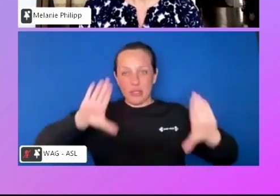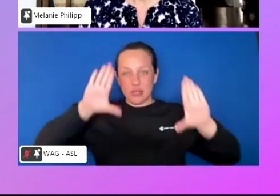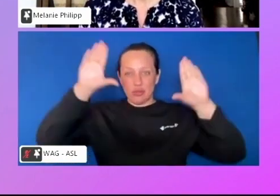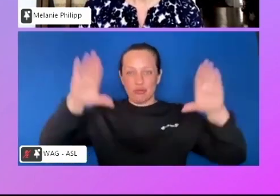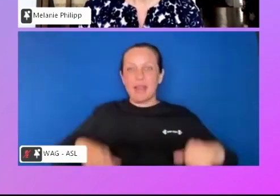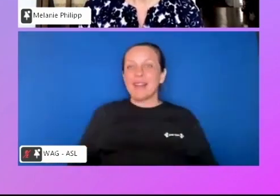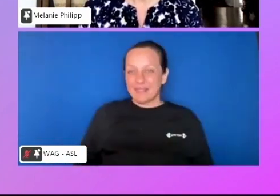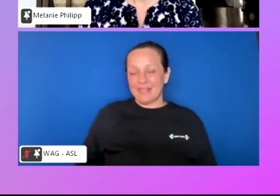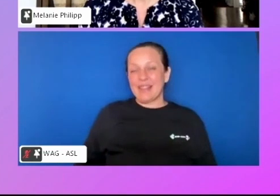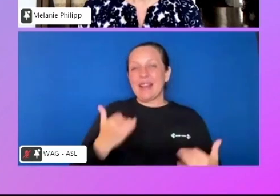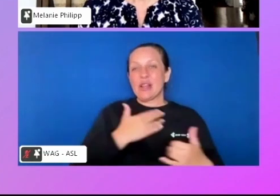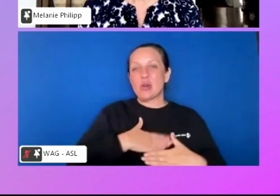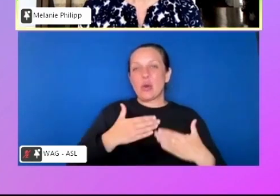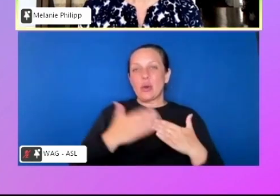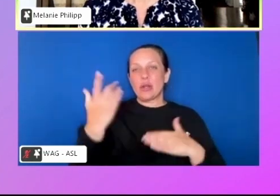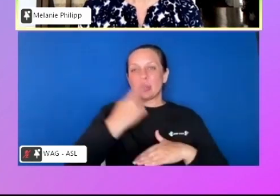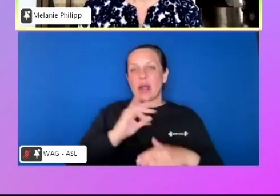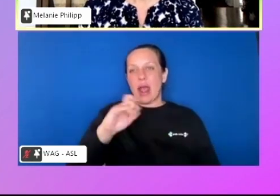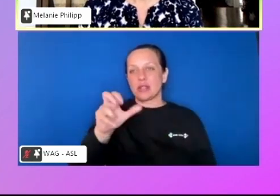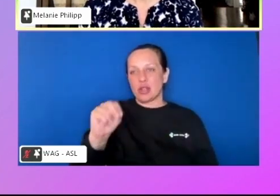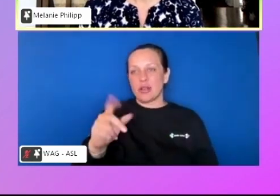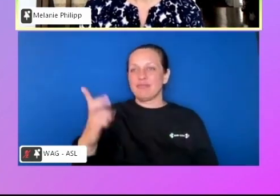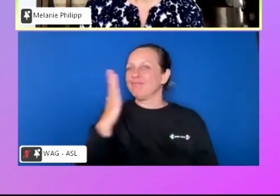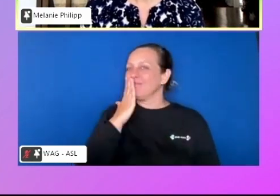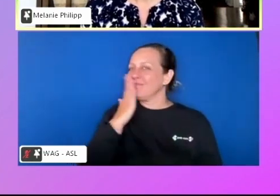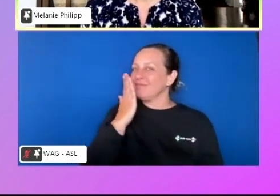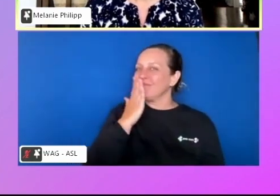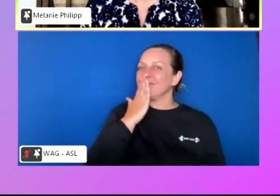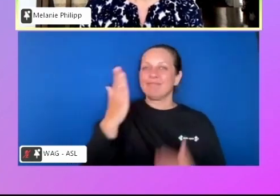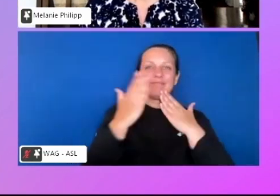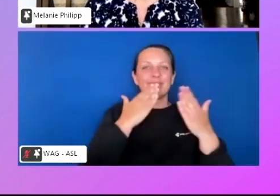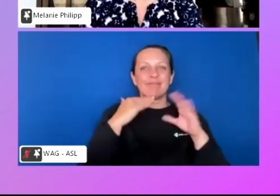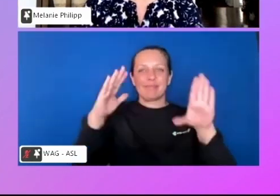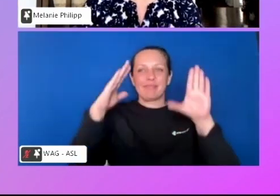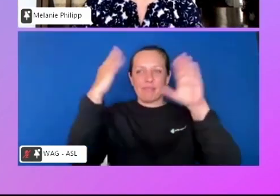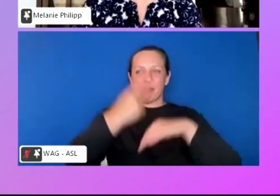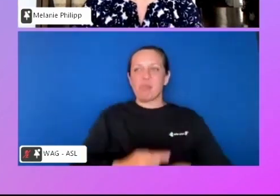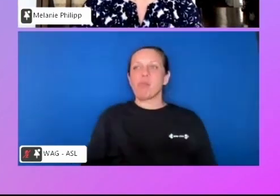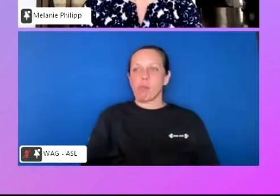your day at XCon. Thanks, Phil. Have a great day. You too.